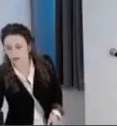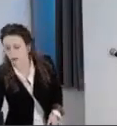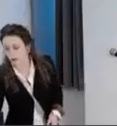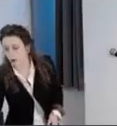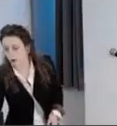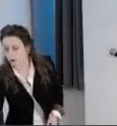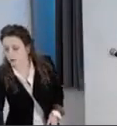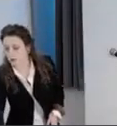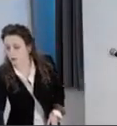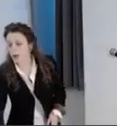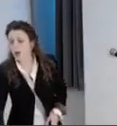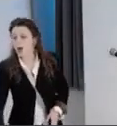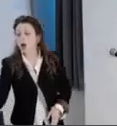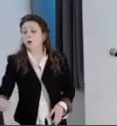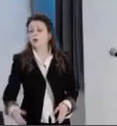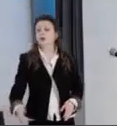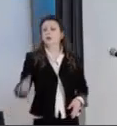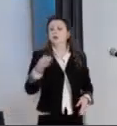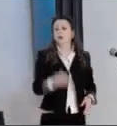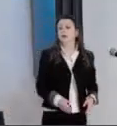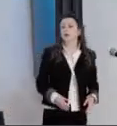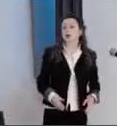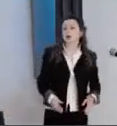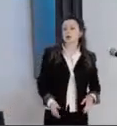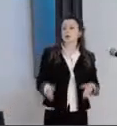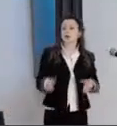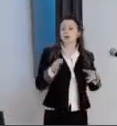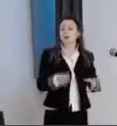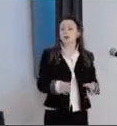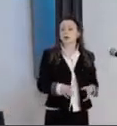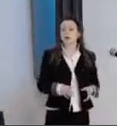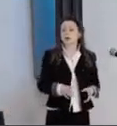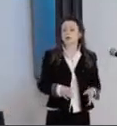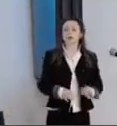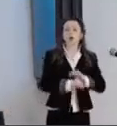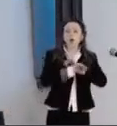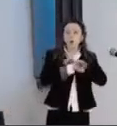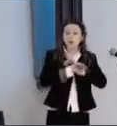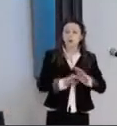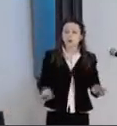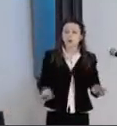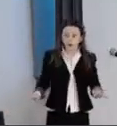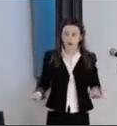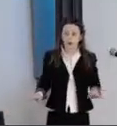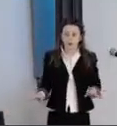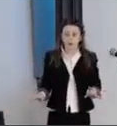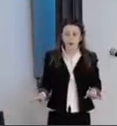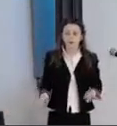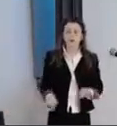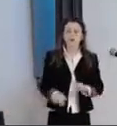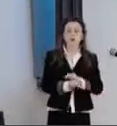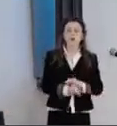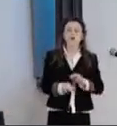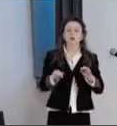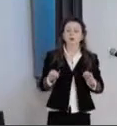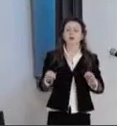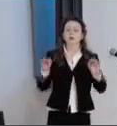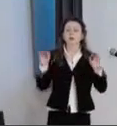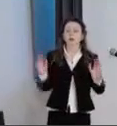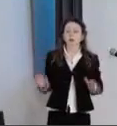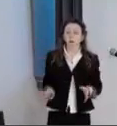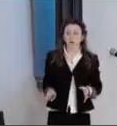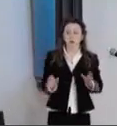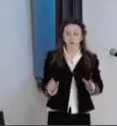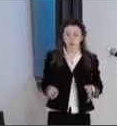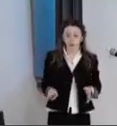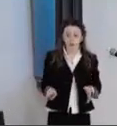with anti-cognitivism. On this view, aesthetic judgments about inorganic things should always ignore their natural kinds and should only take